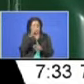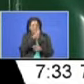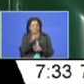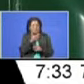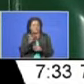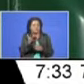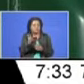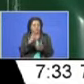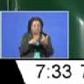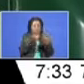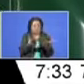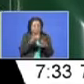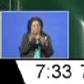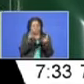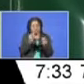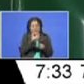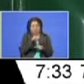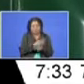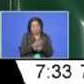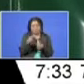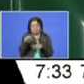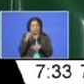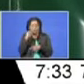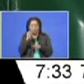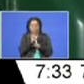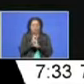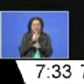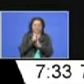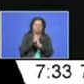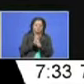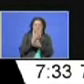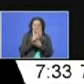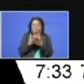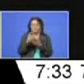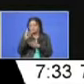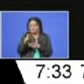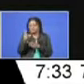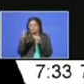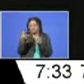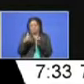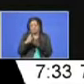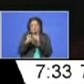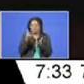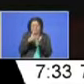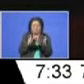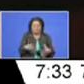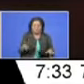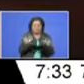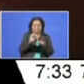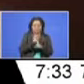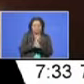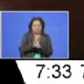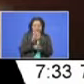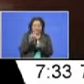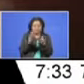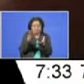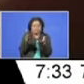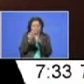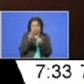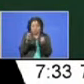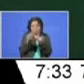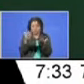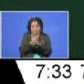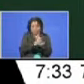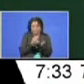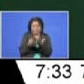mean, work is work. Somebody got to do it, you know. It's important work. If nobody pick up the garbage, then what kind of country we